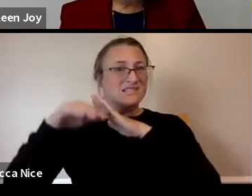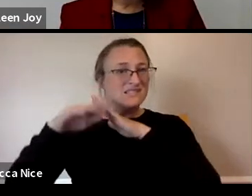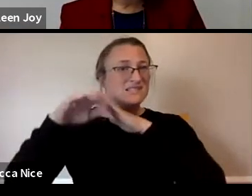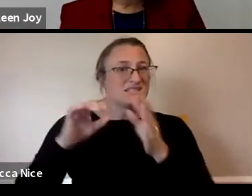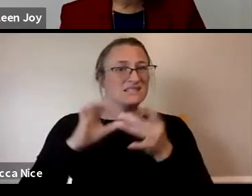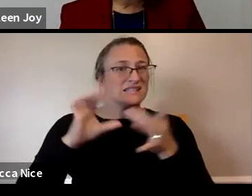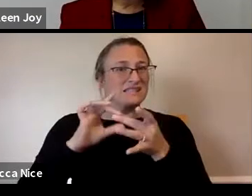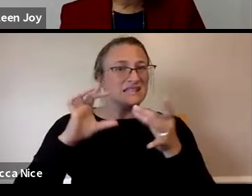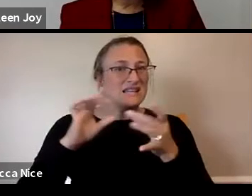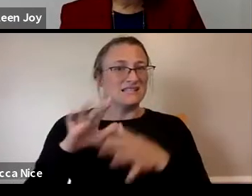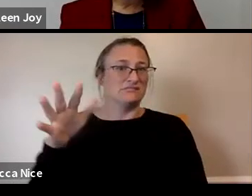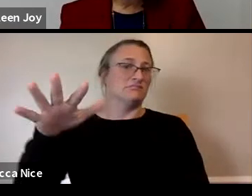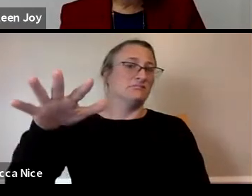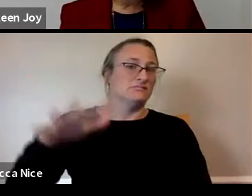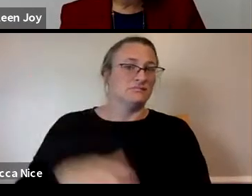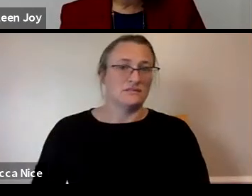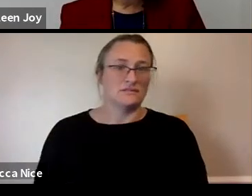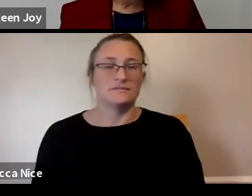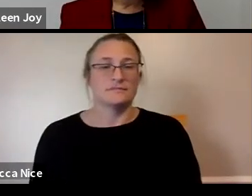bit shoddy.